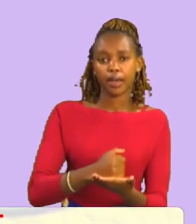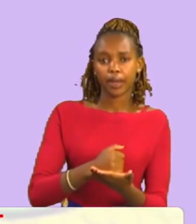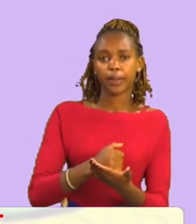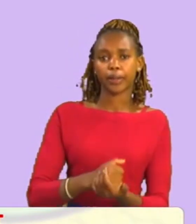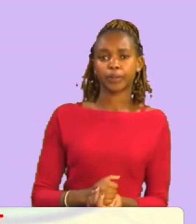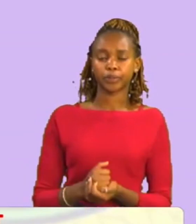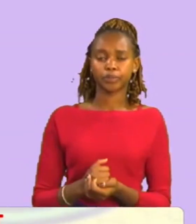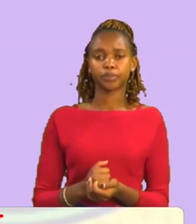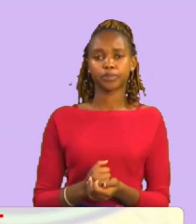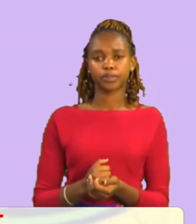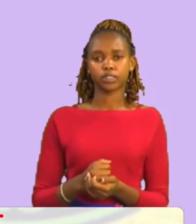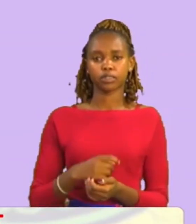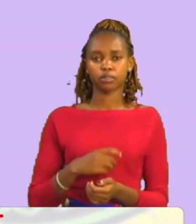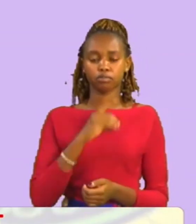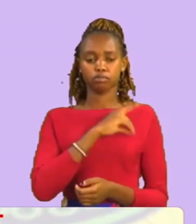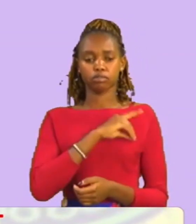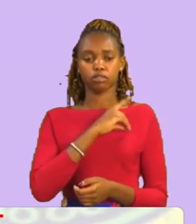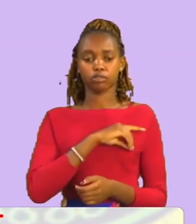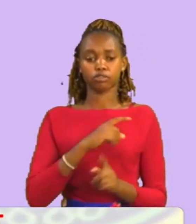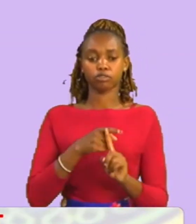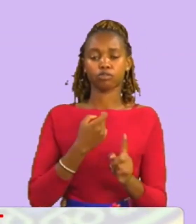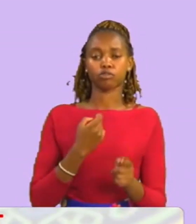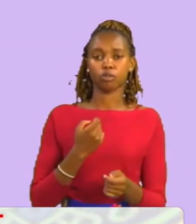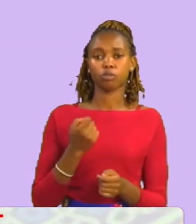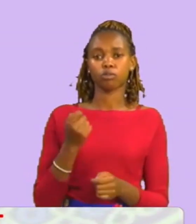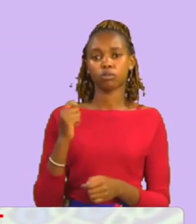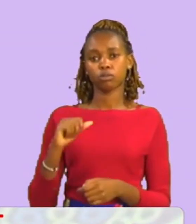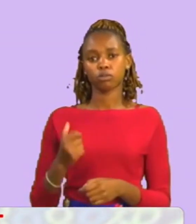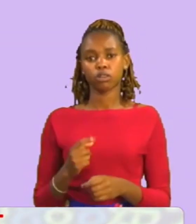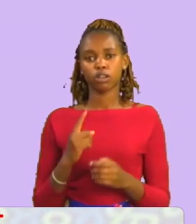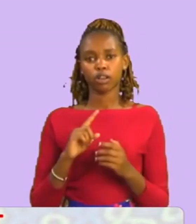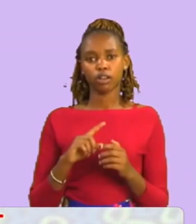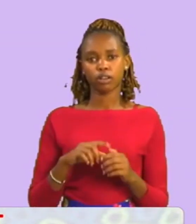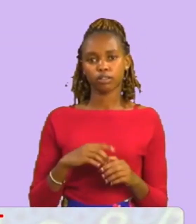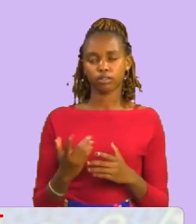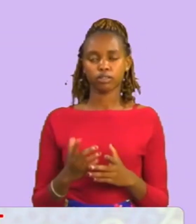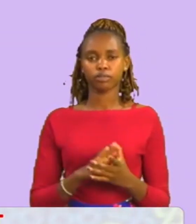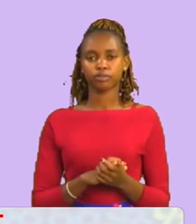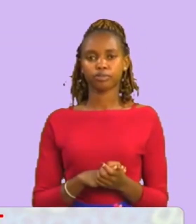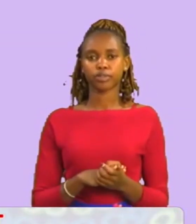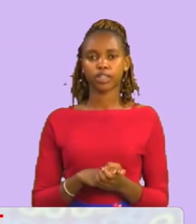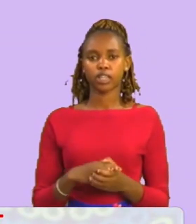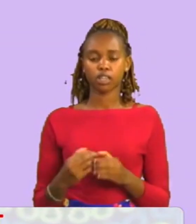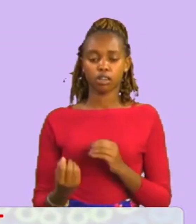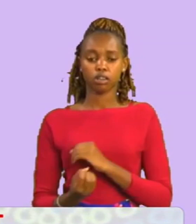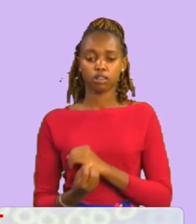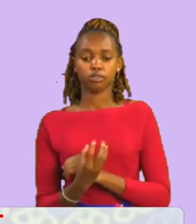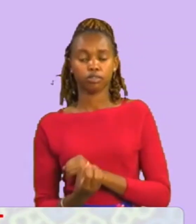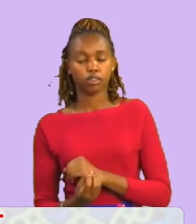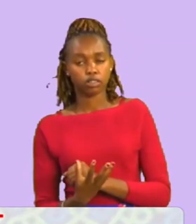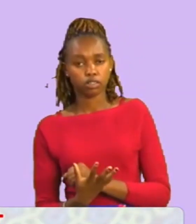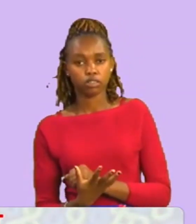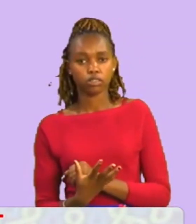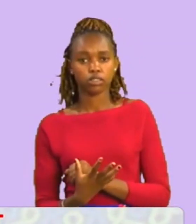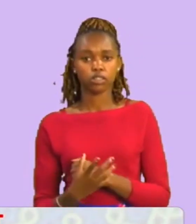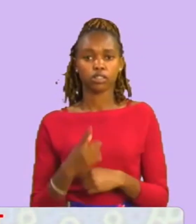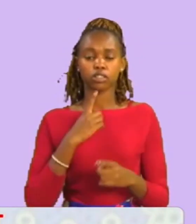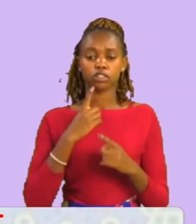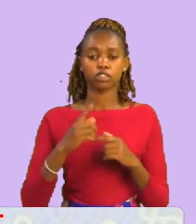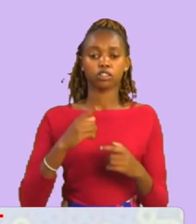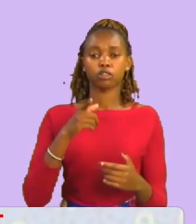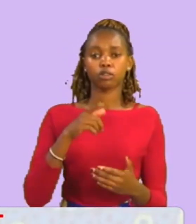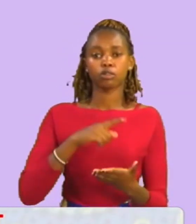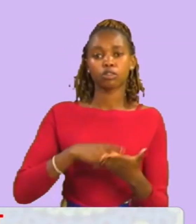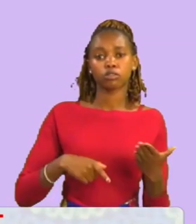have to be financially. Mentally, do they come through for, you know, for advice? Wanakuambia ni aje mtu wangu,